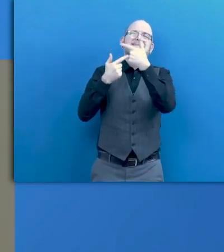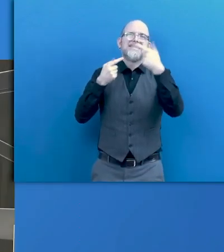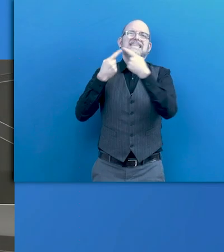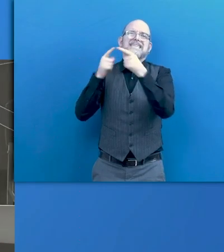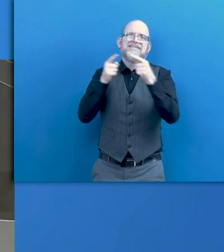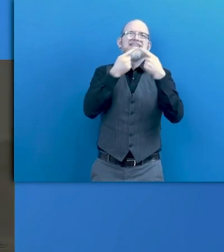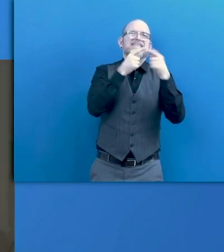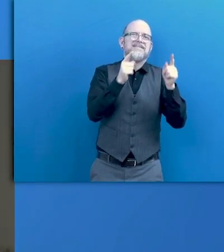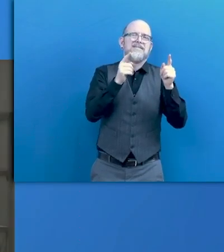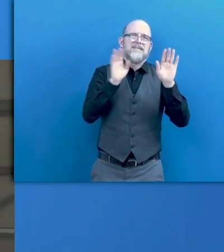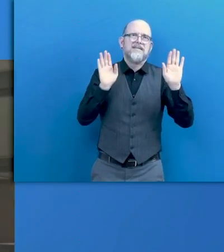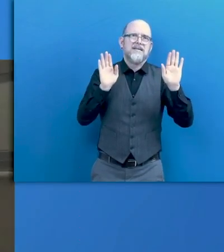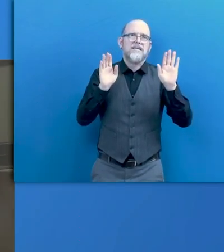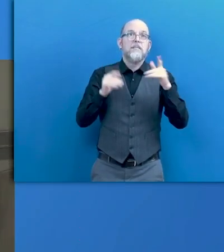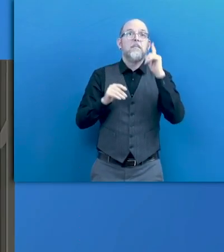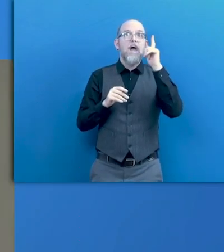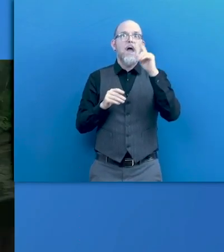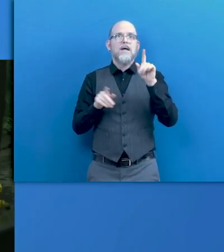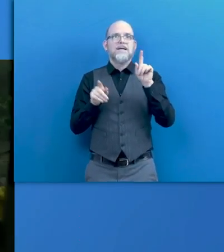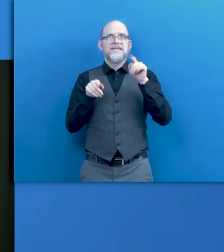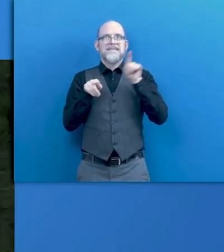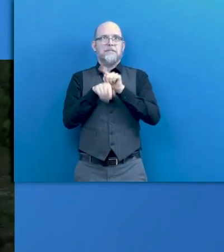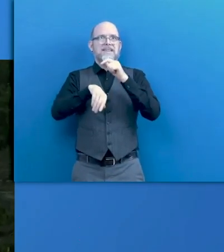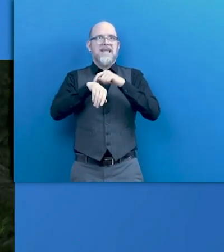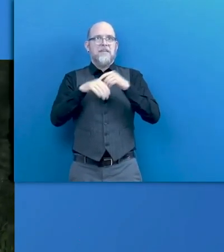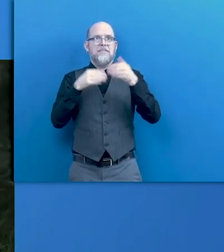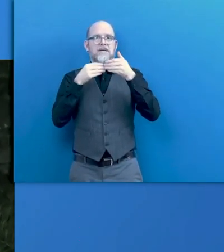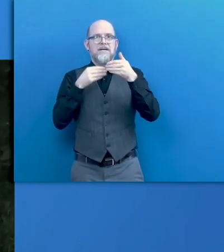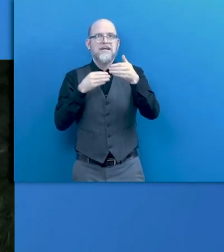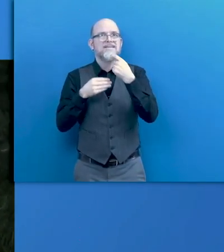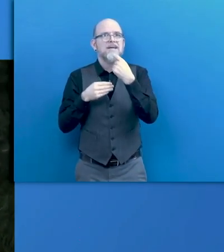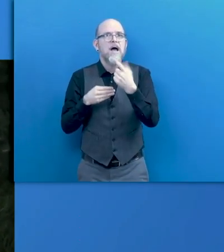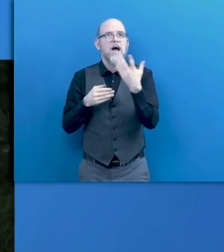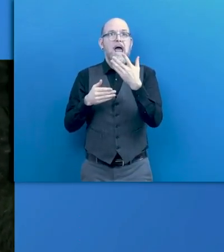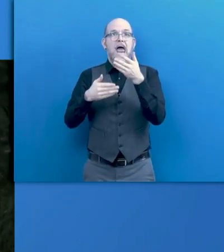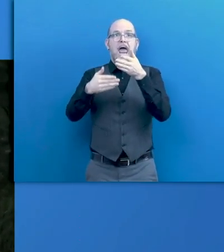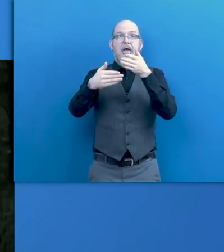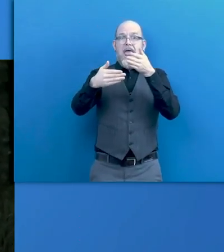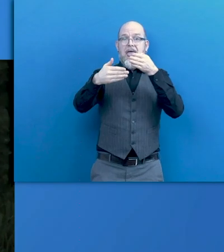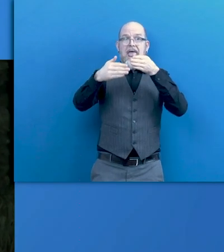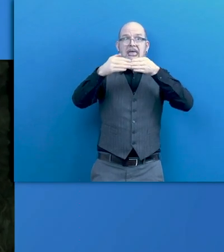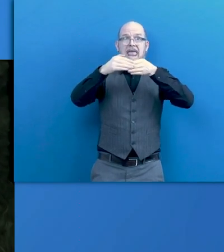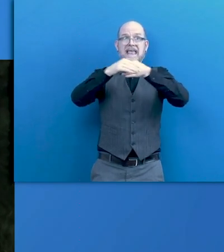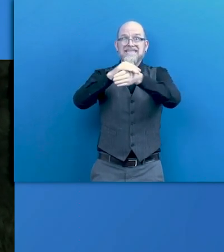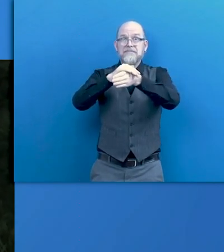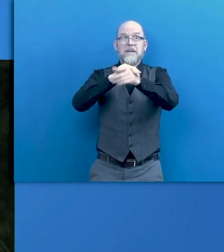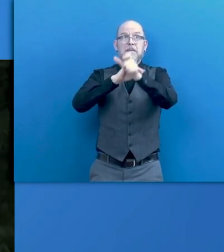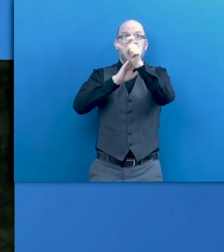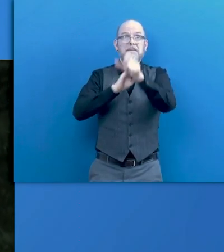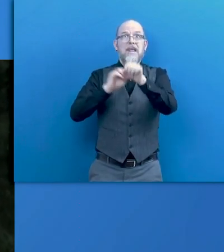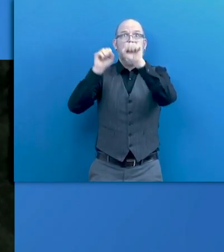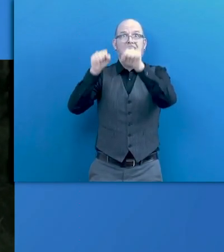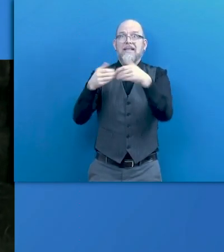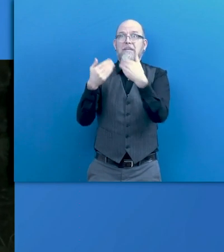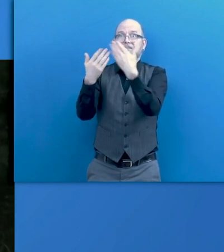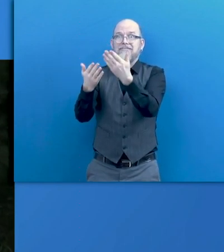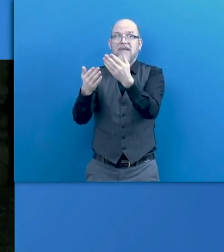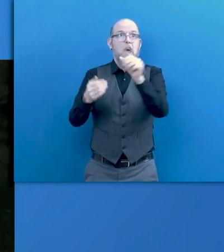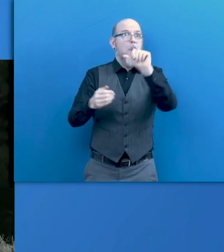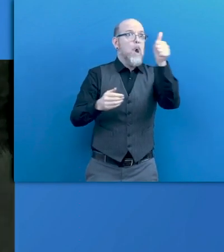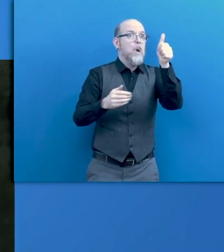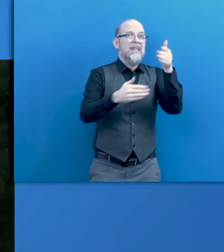at the same time, it starts with the fact that one accessibility for one person is a barrier for the other. I'll give an example.